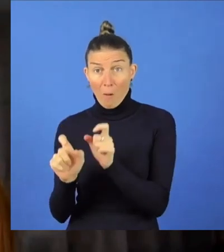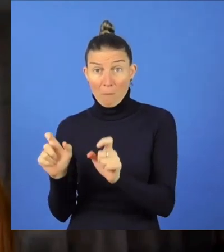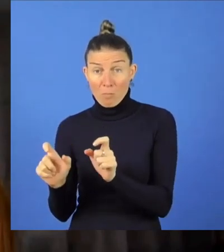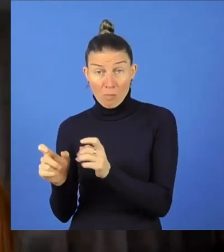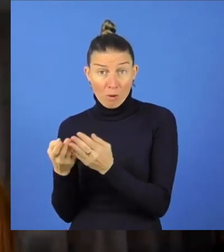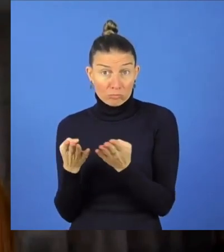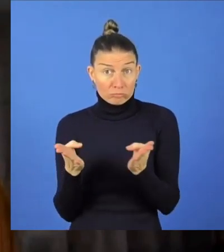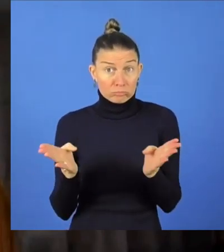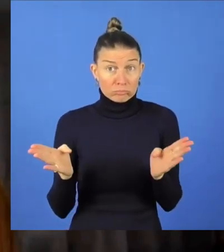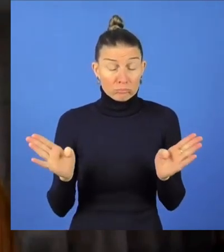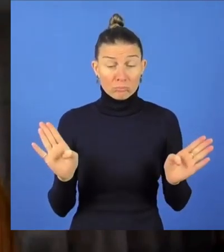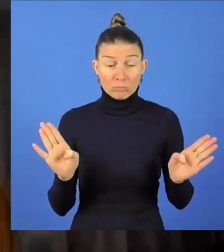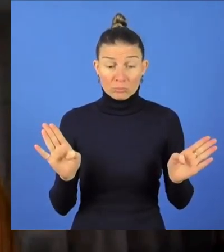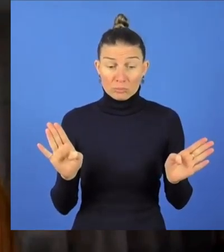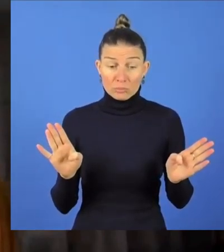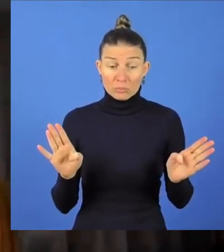to